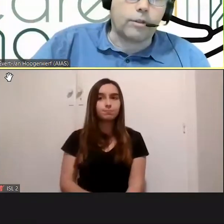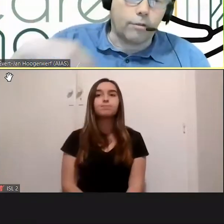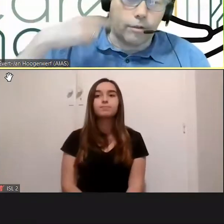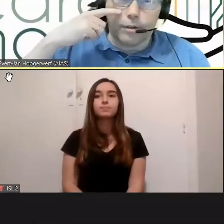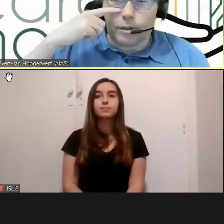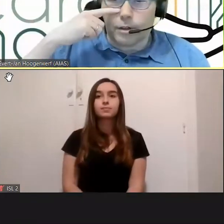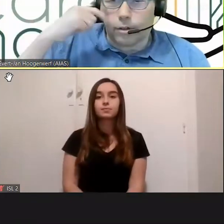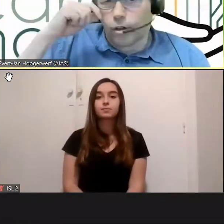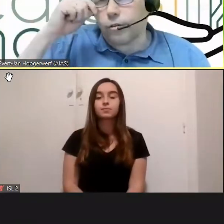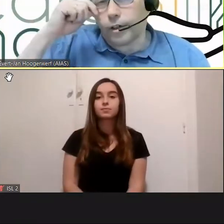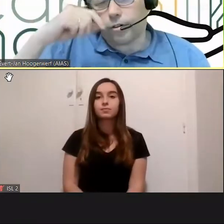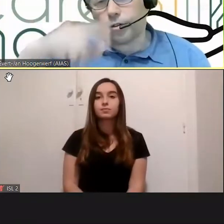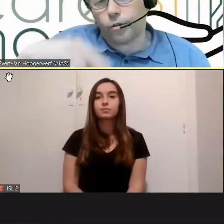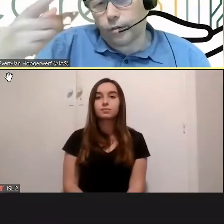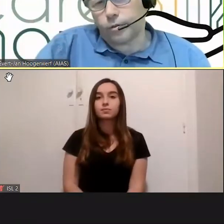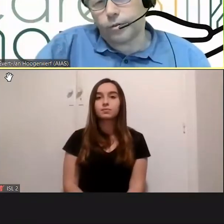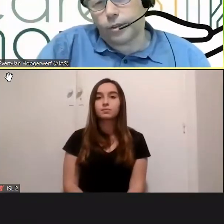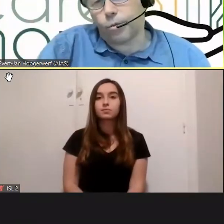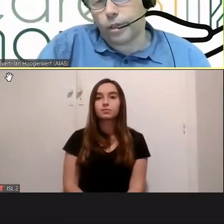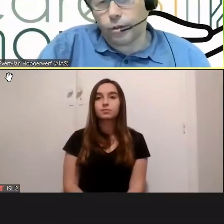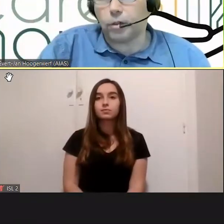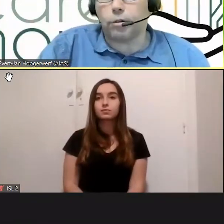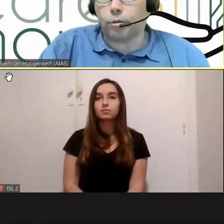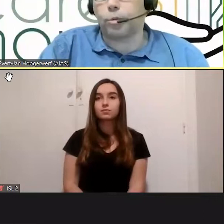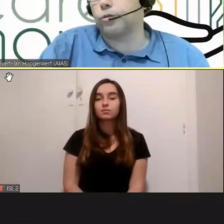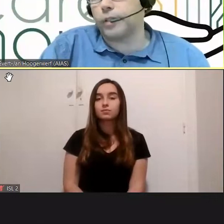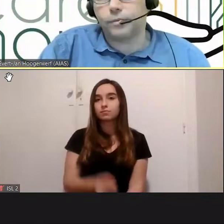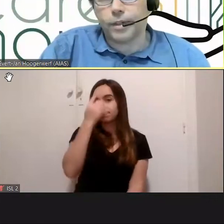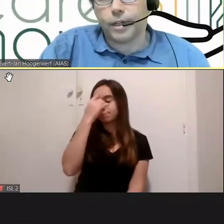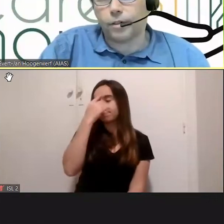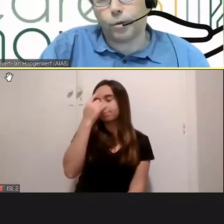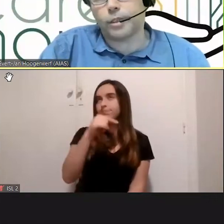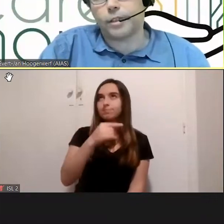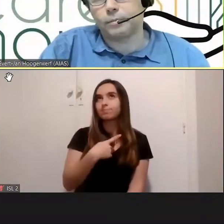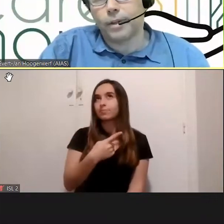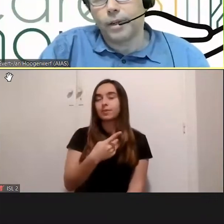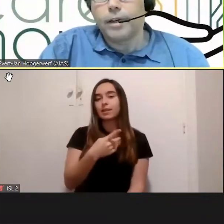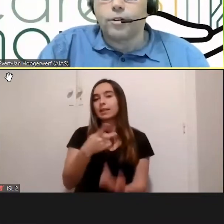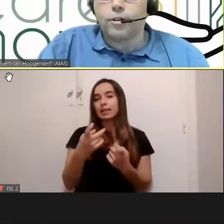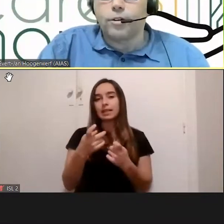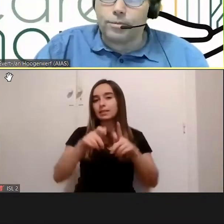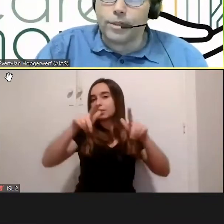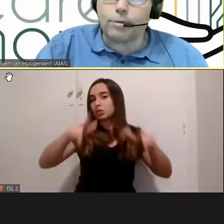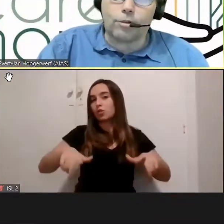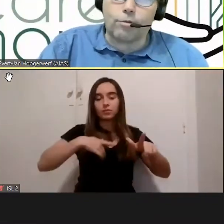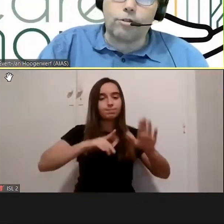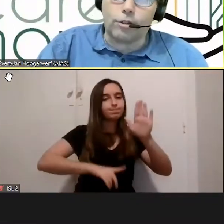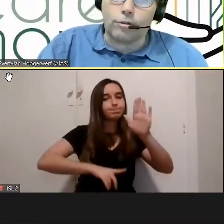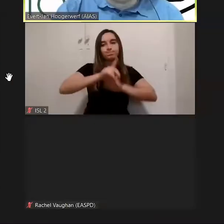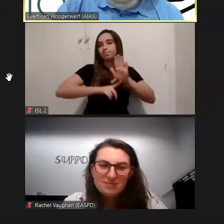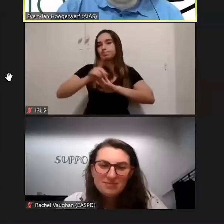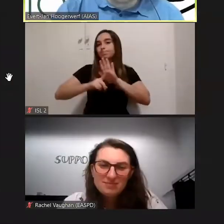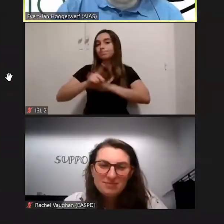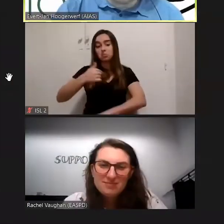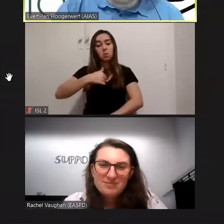iterative design phase. As you're never ready, you can always improve it, and that's what we did. So that was it, Rachel,